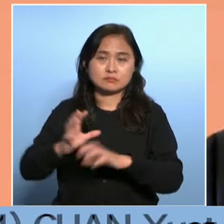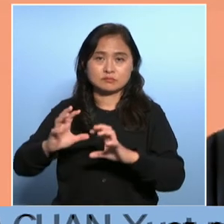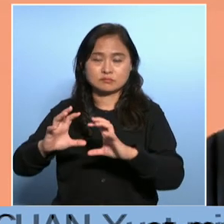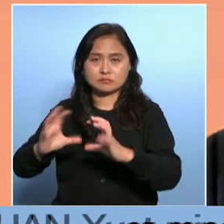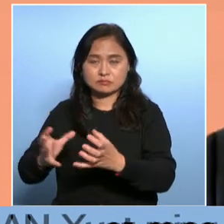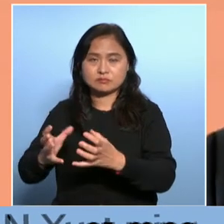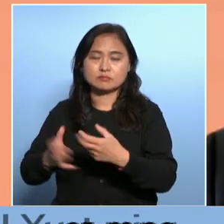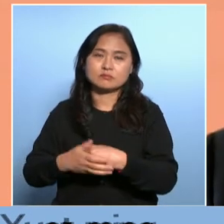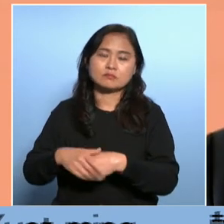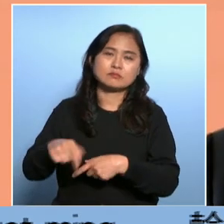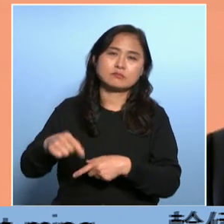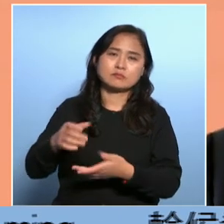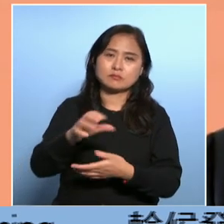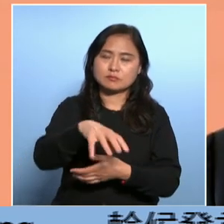every